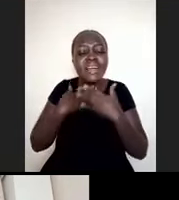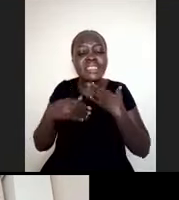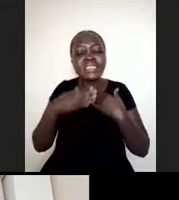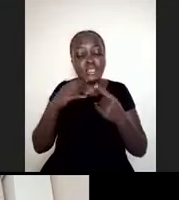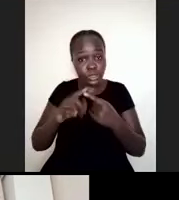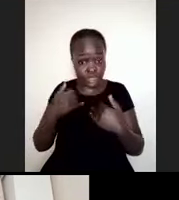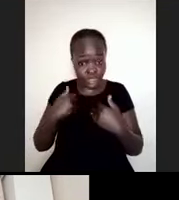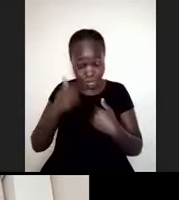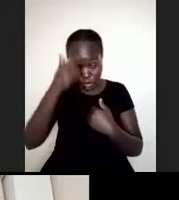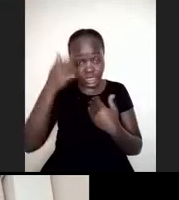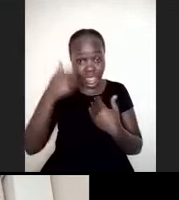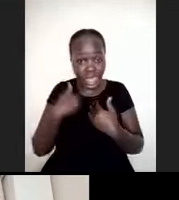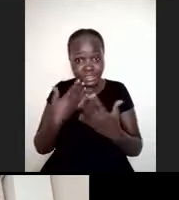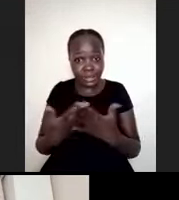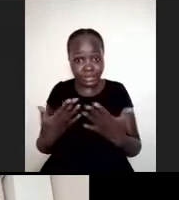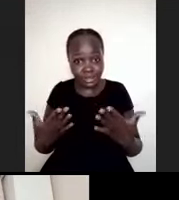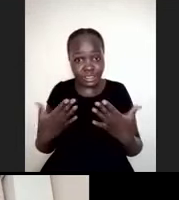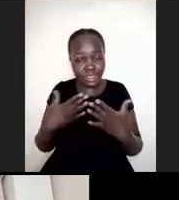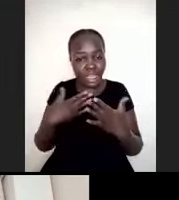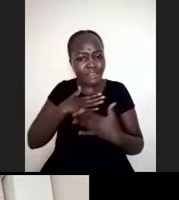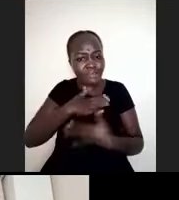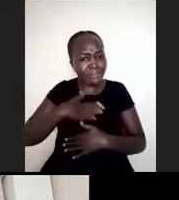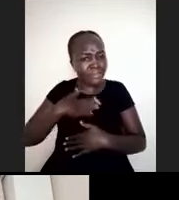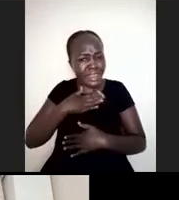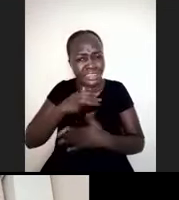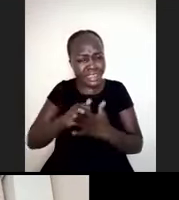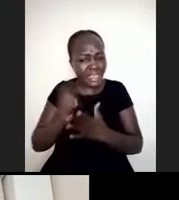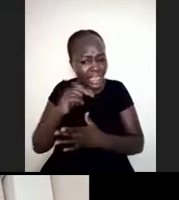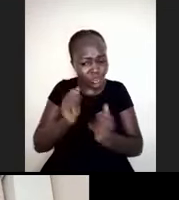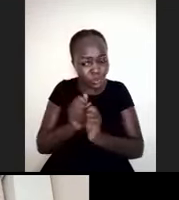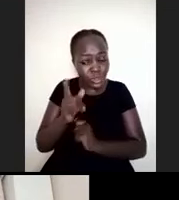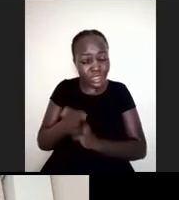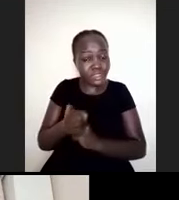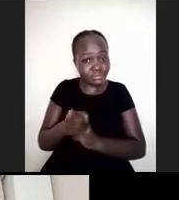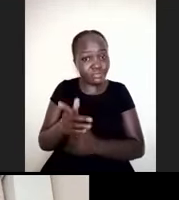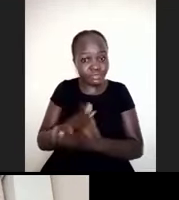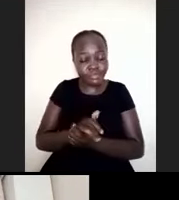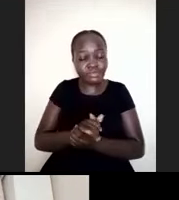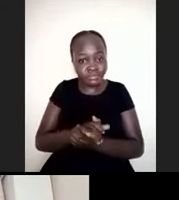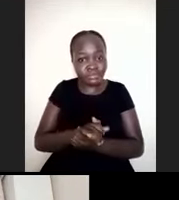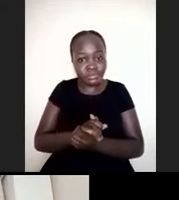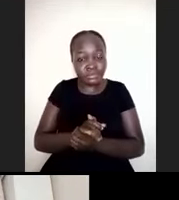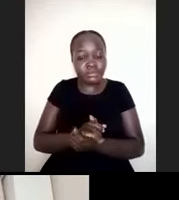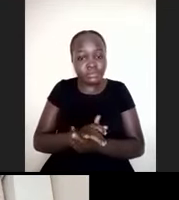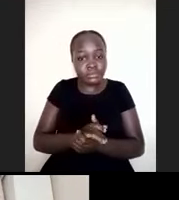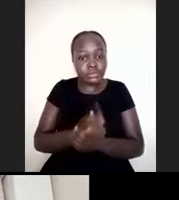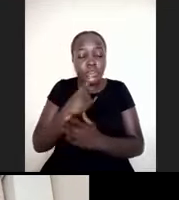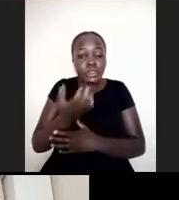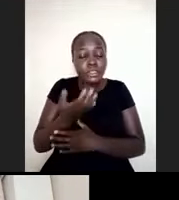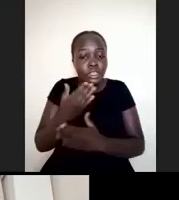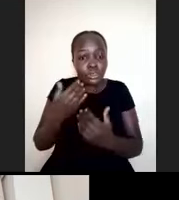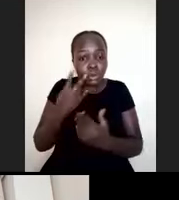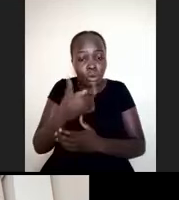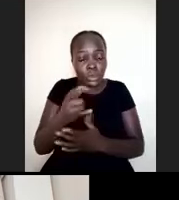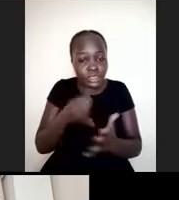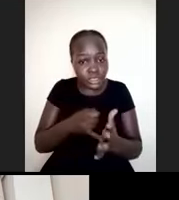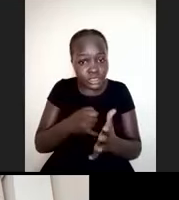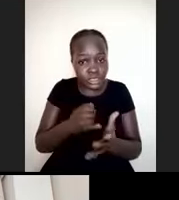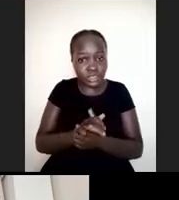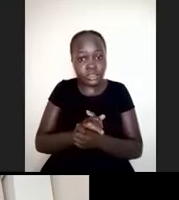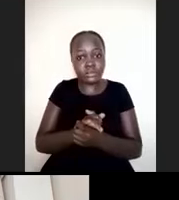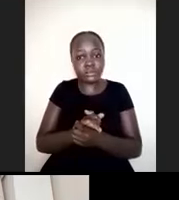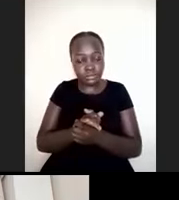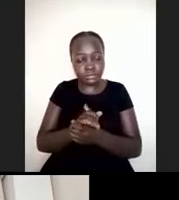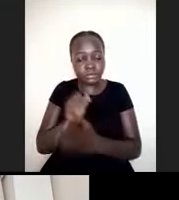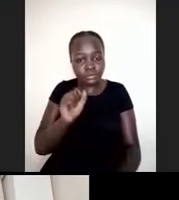of pleasure that comes with it. Okay? So you need to watch out. Yeah?